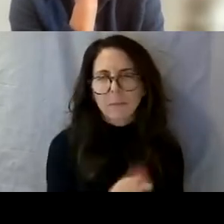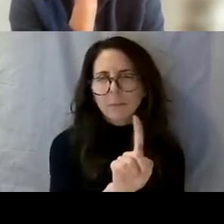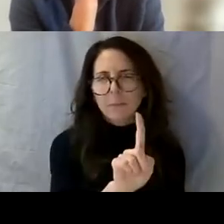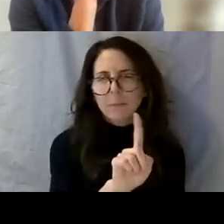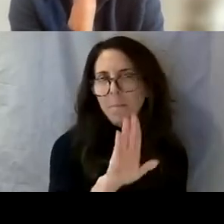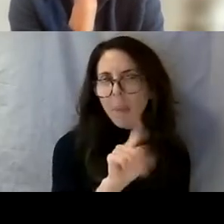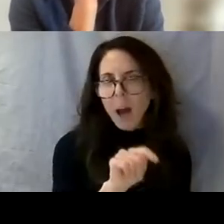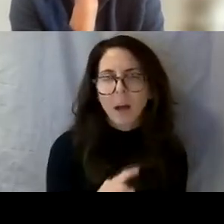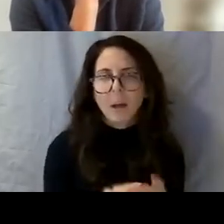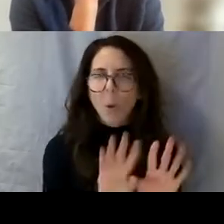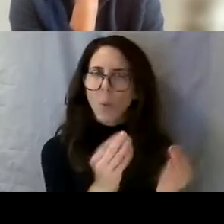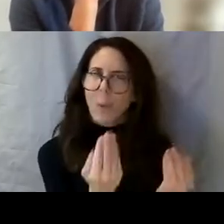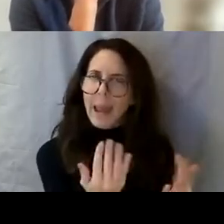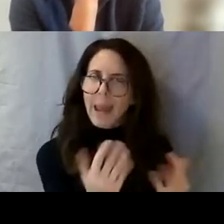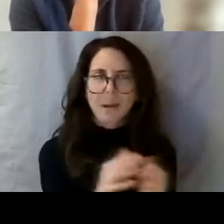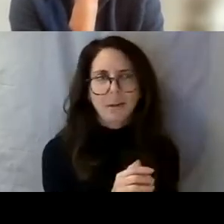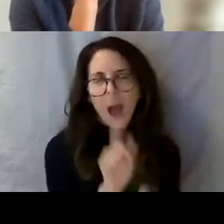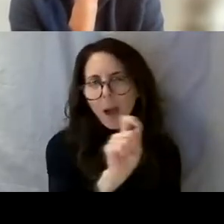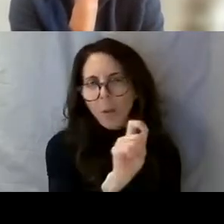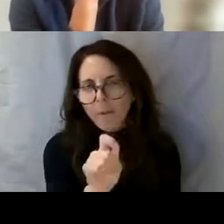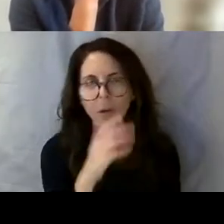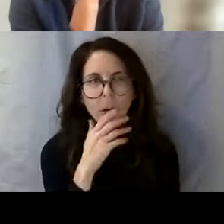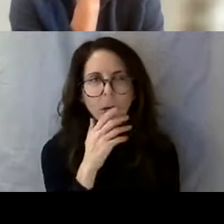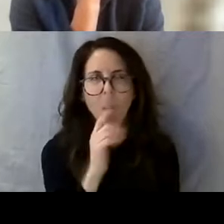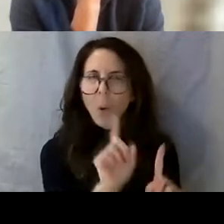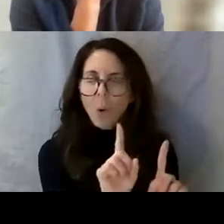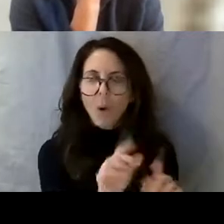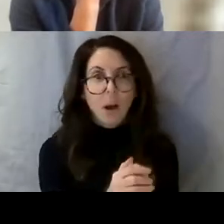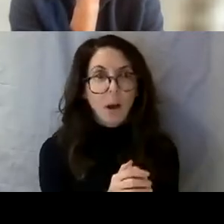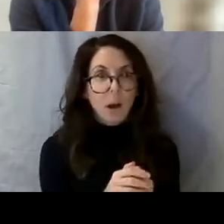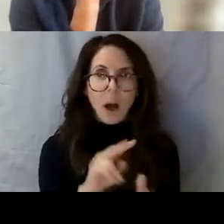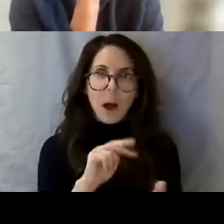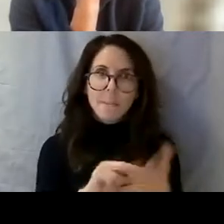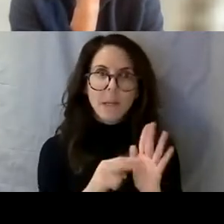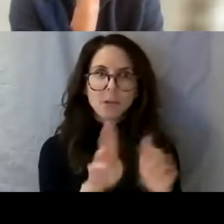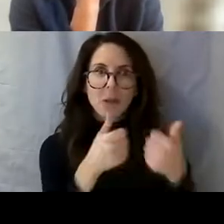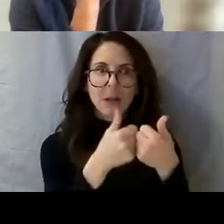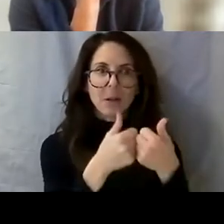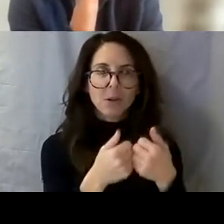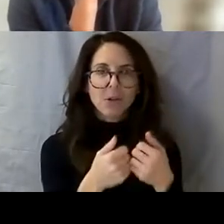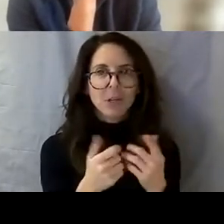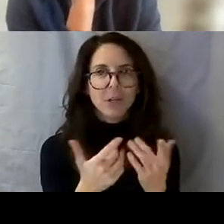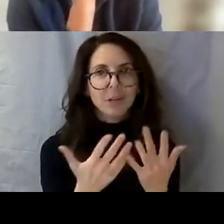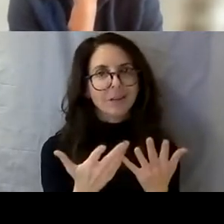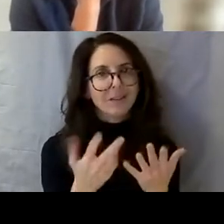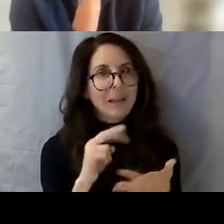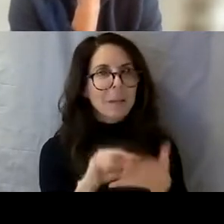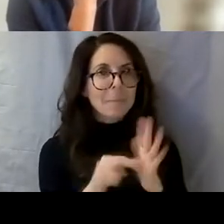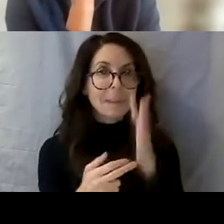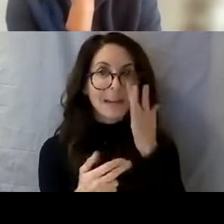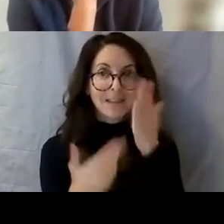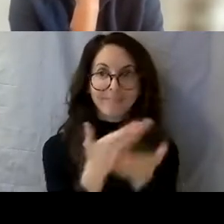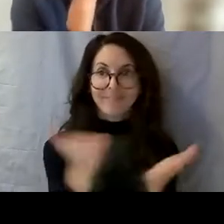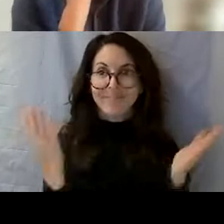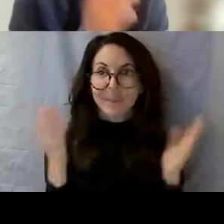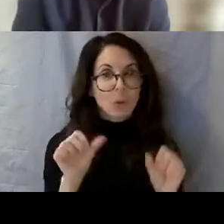hand, however, it means that there's a certain amount of uncertainty in and maybe